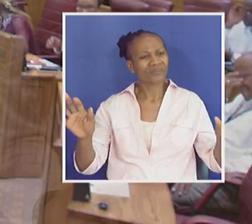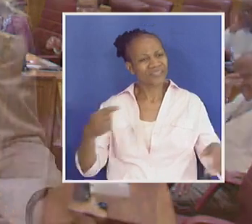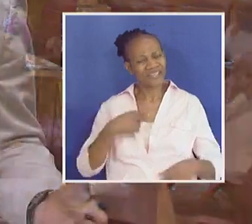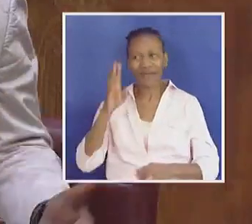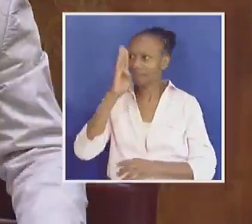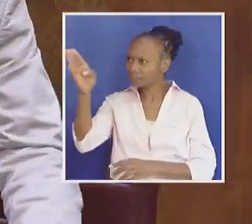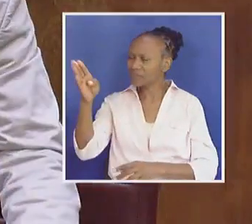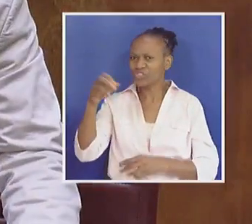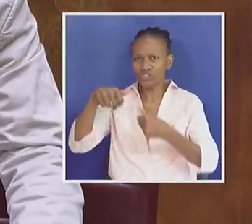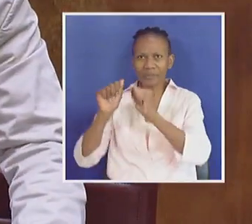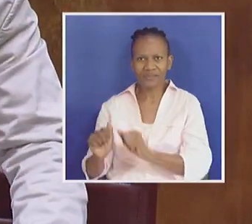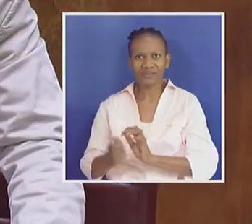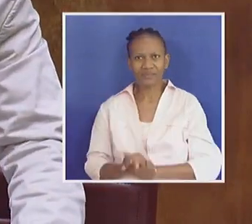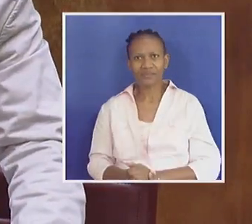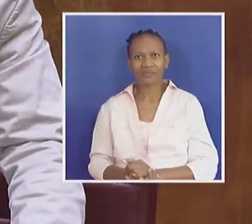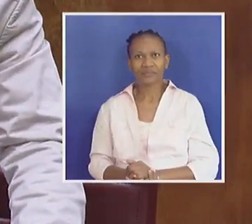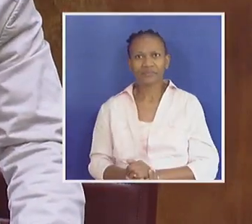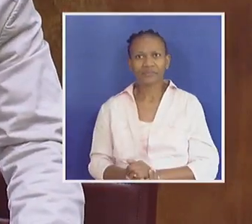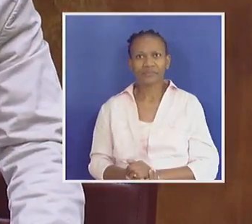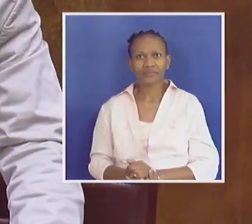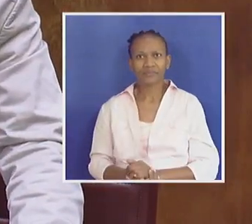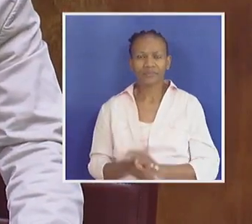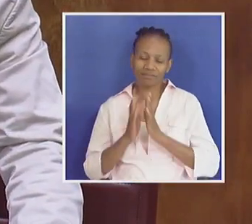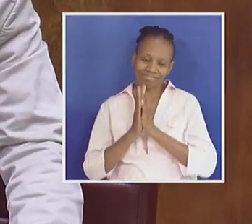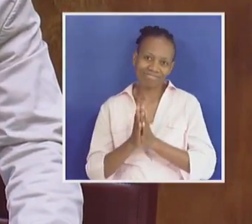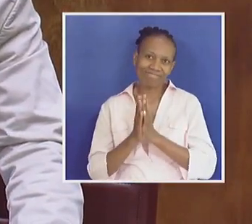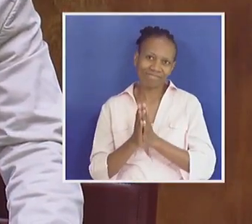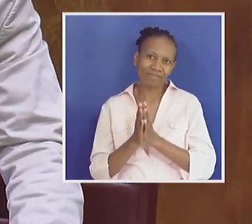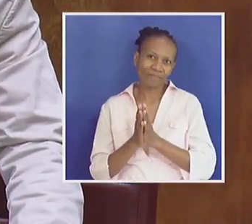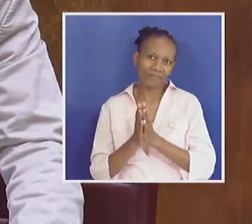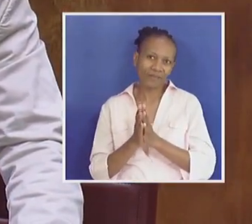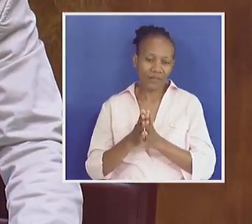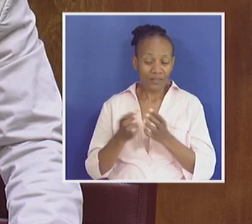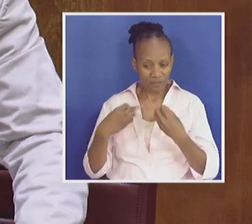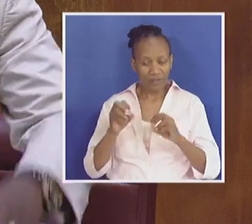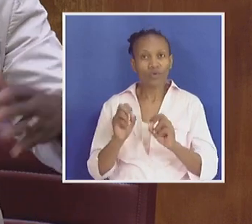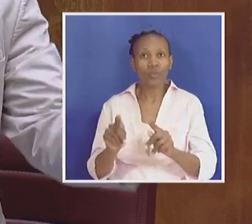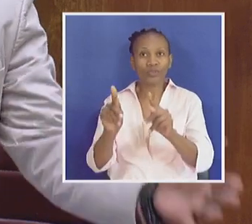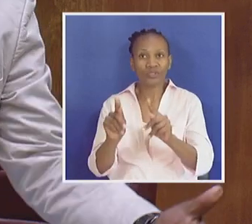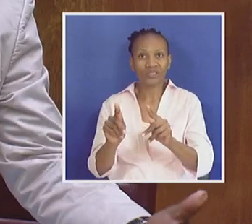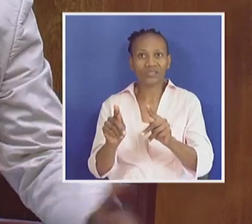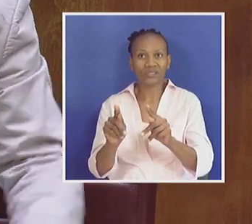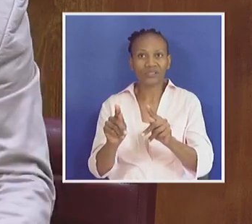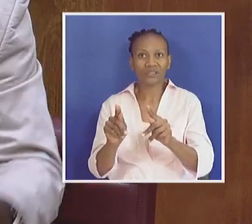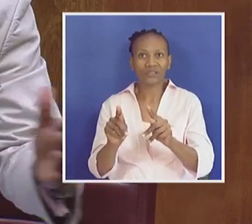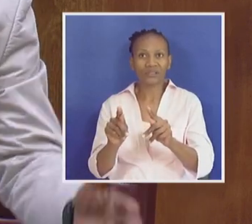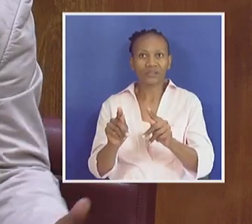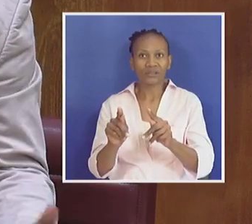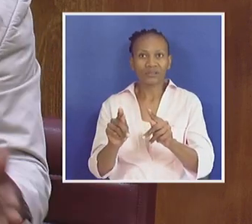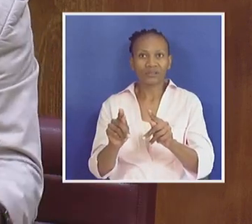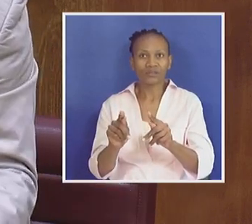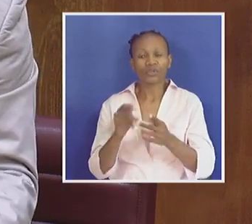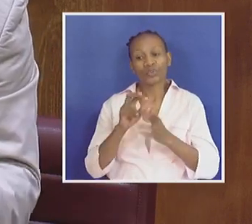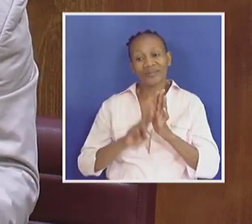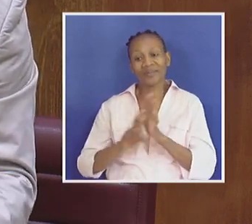order. And chairperson, I would request to be then given the opportunity to also place the other side of the